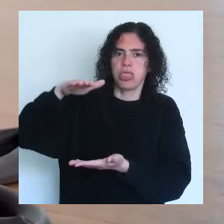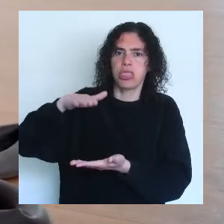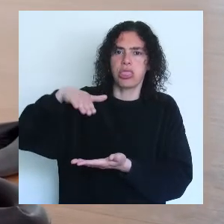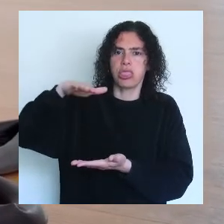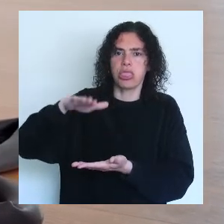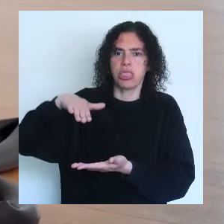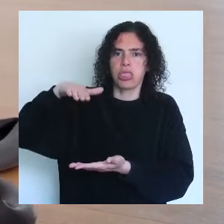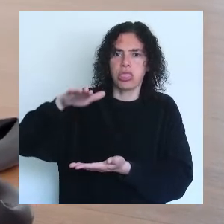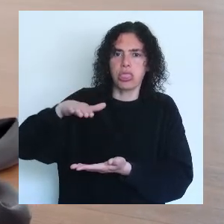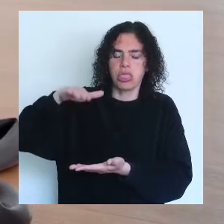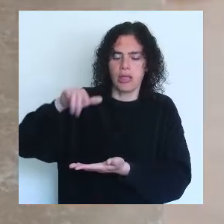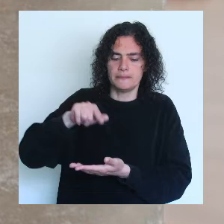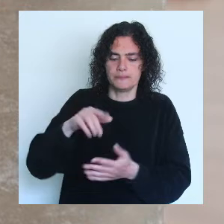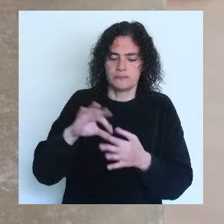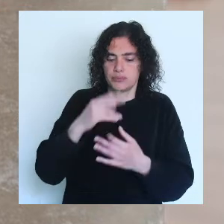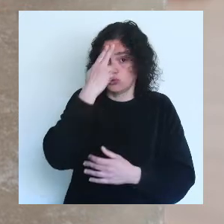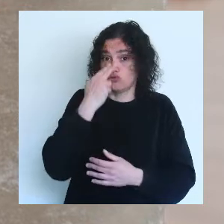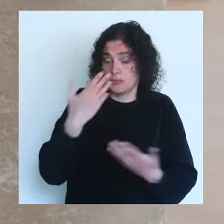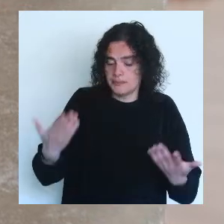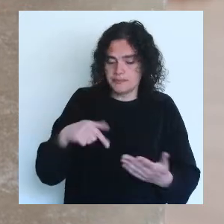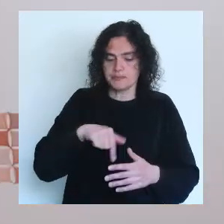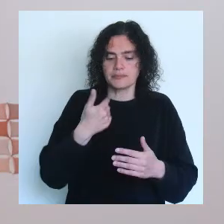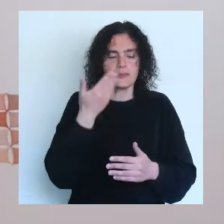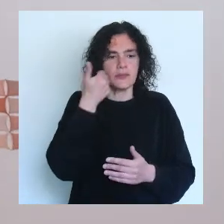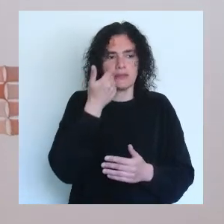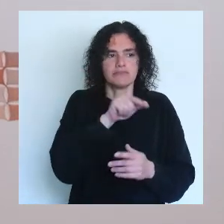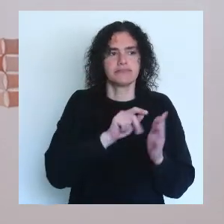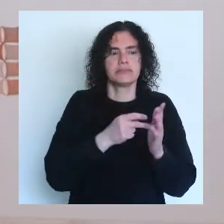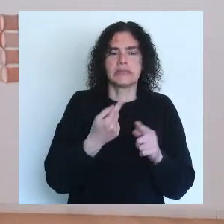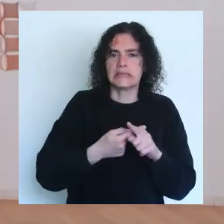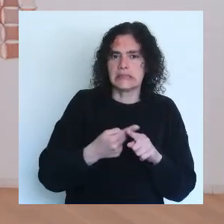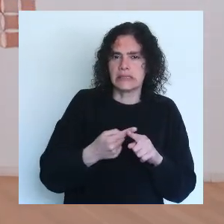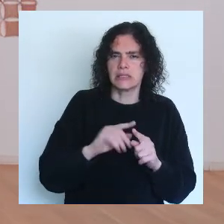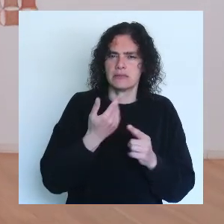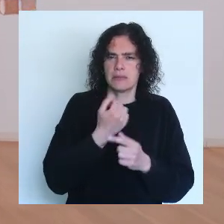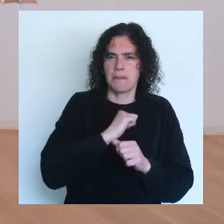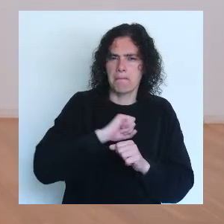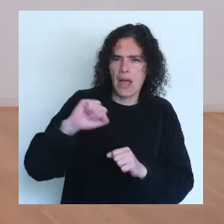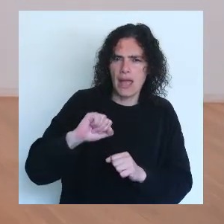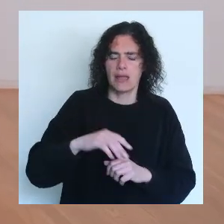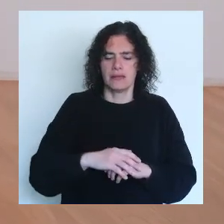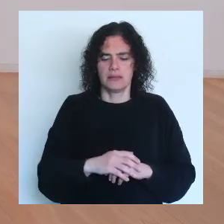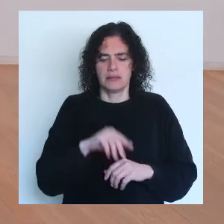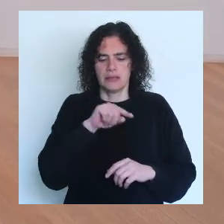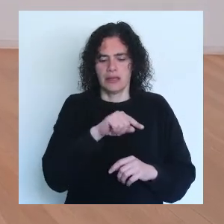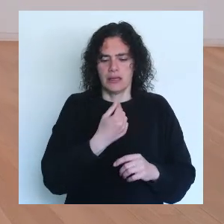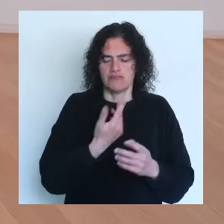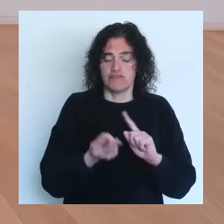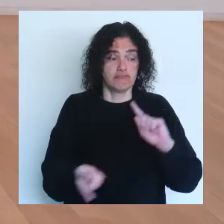levitating away from the burden of history. So in the gallery we have also interesting confrontation,